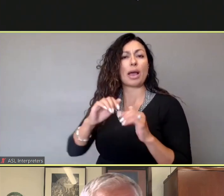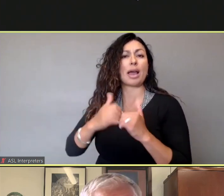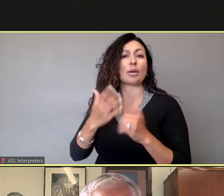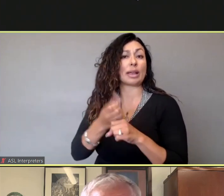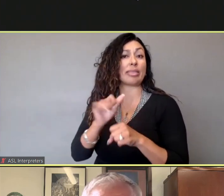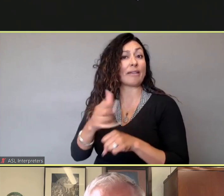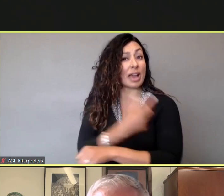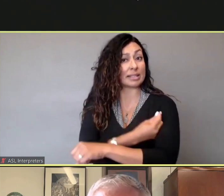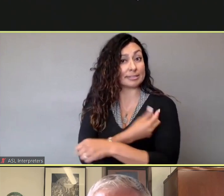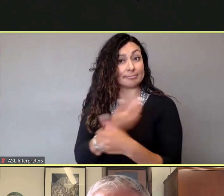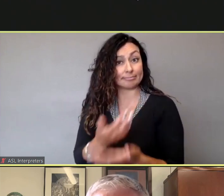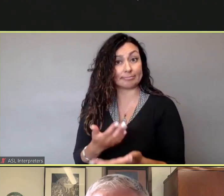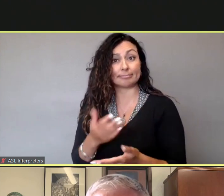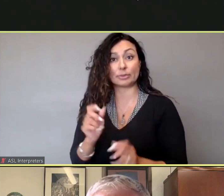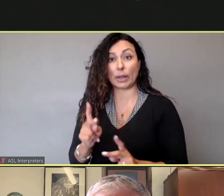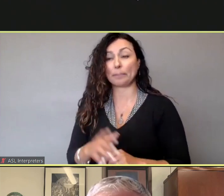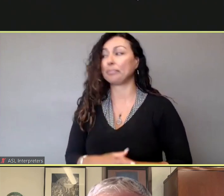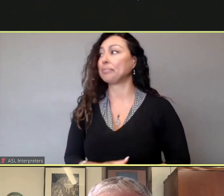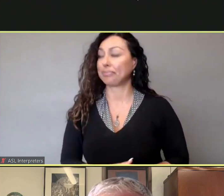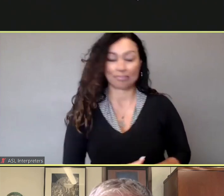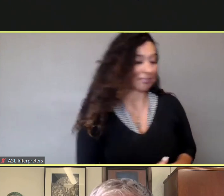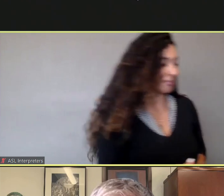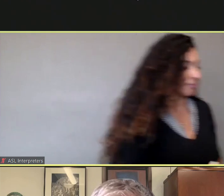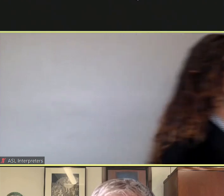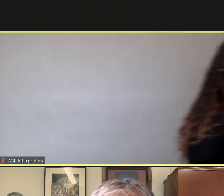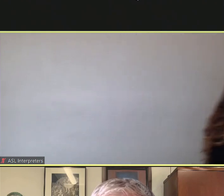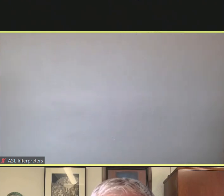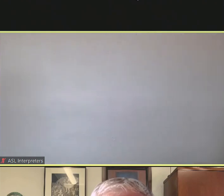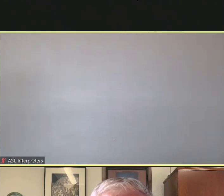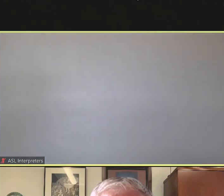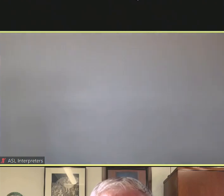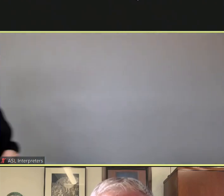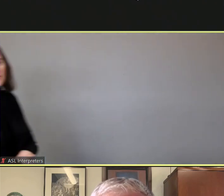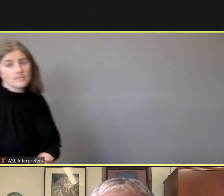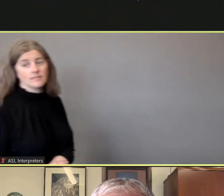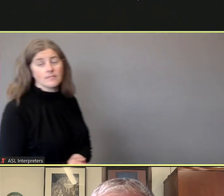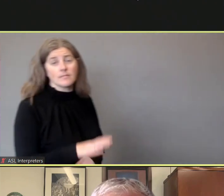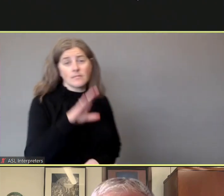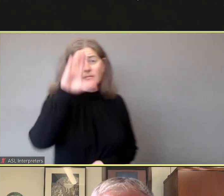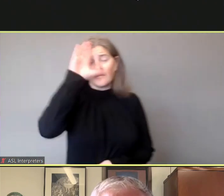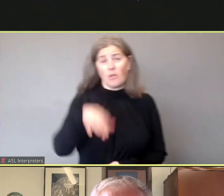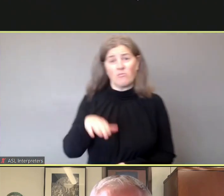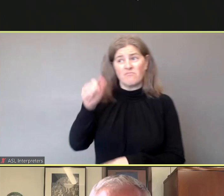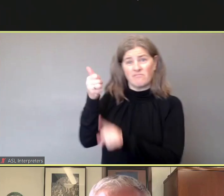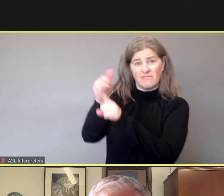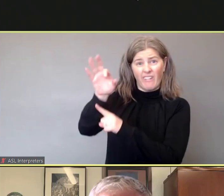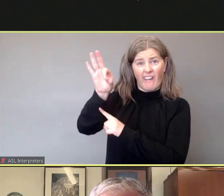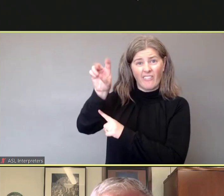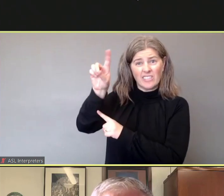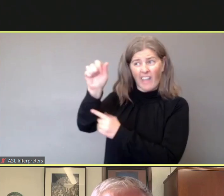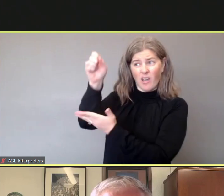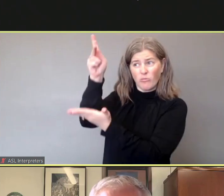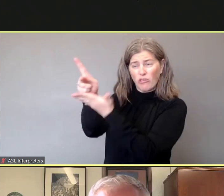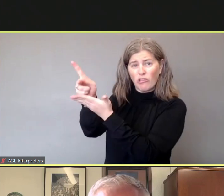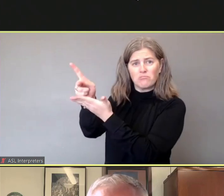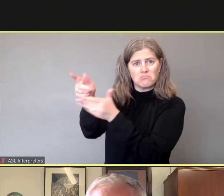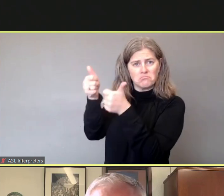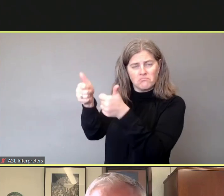vaccine. Of course, the thing is, it's approved by the FDA, not by the CDC, not by